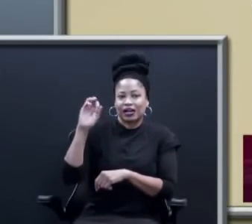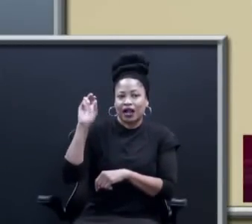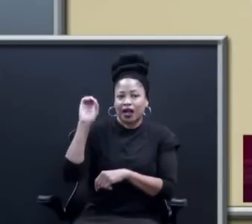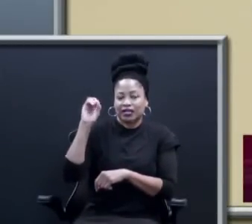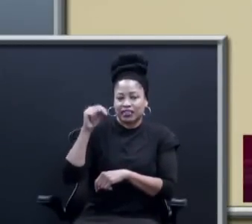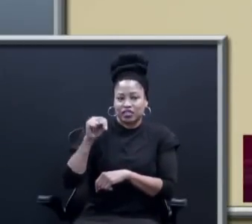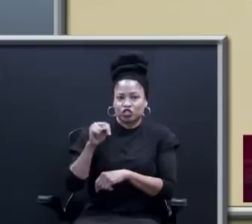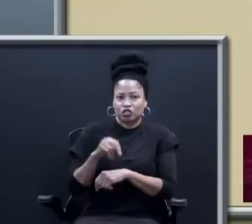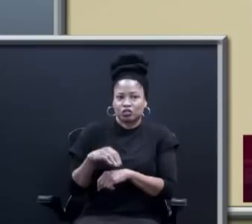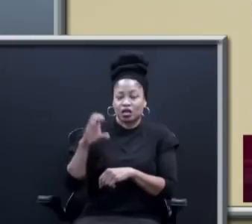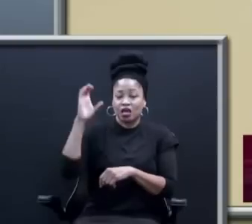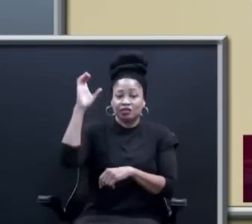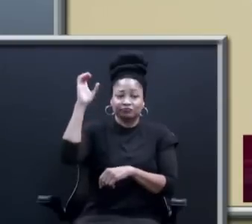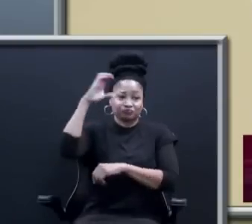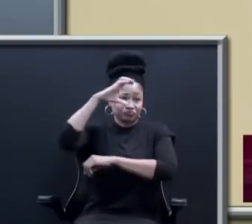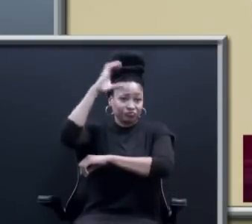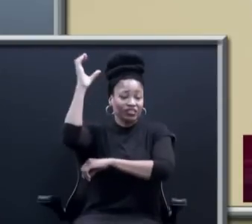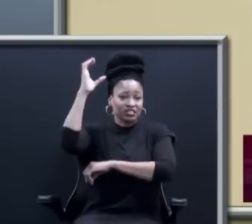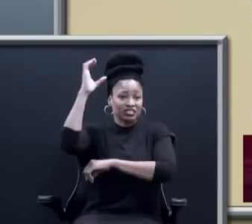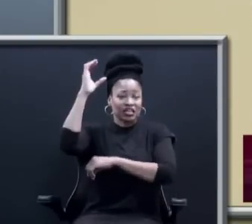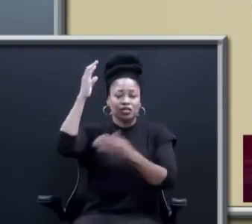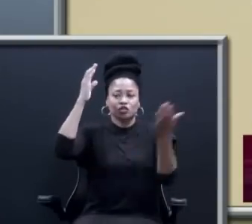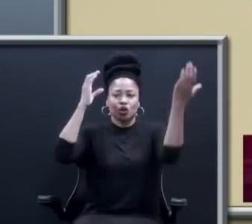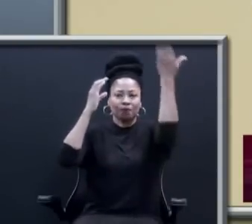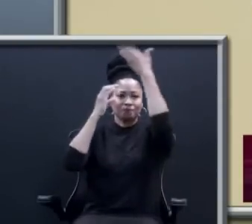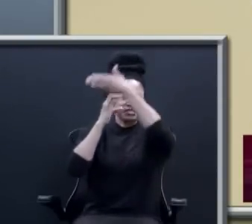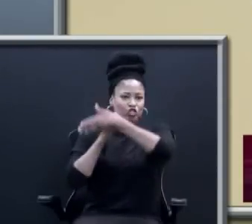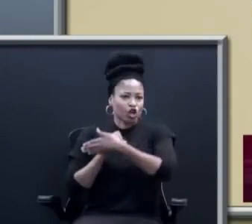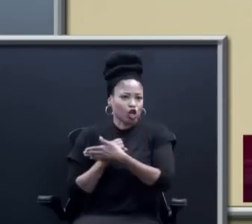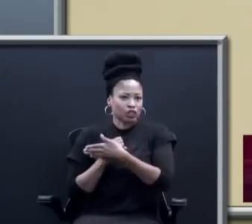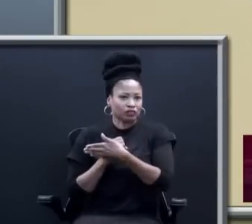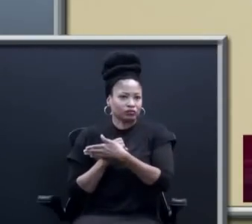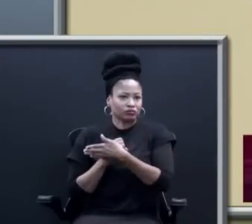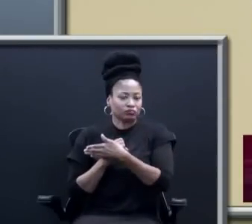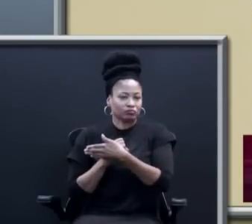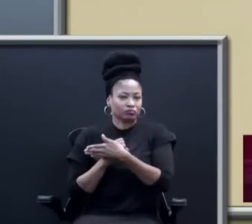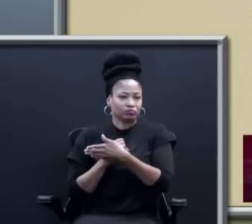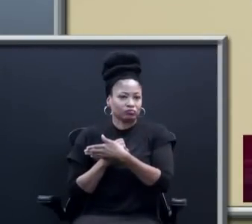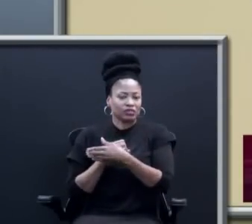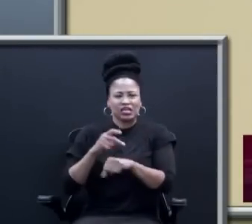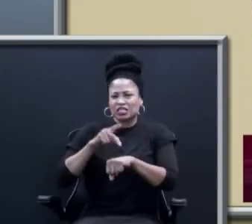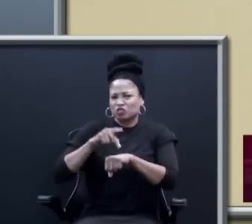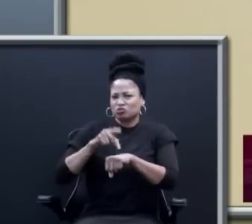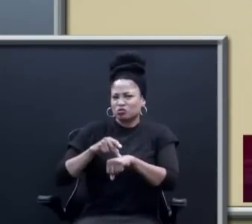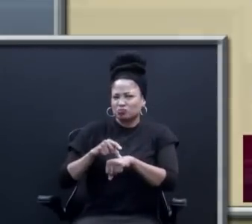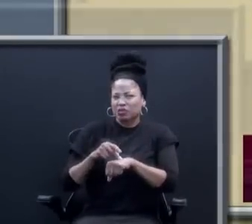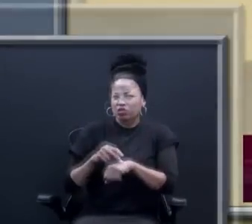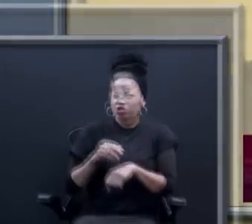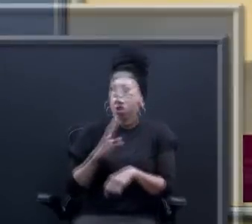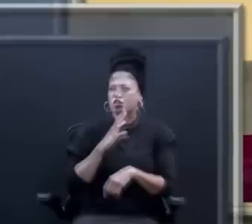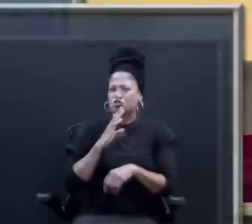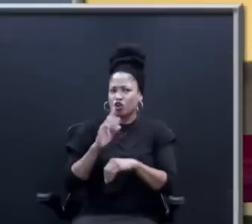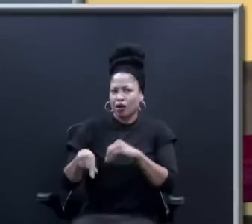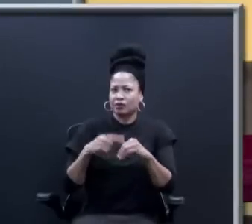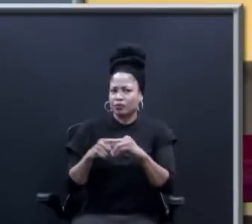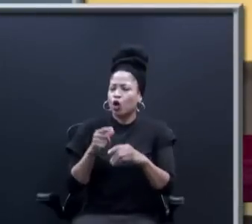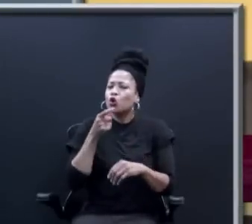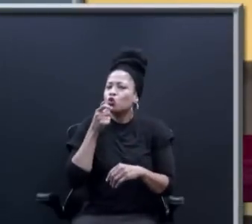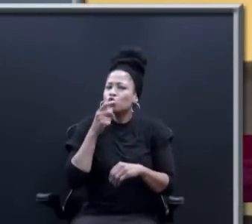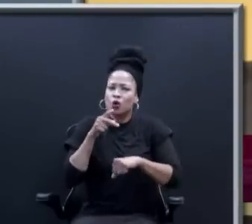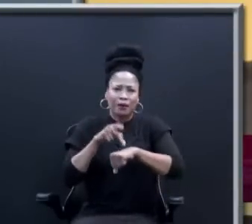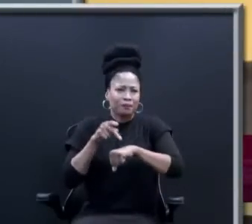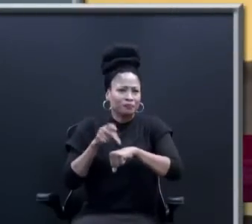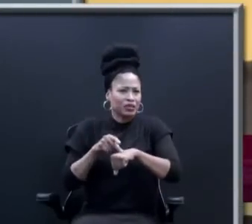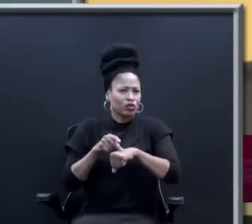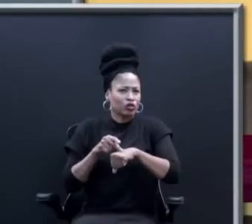light, and the stars shall fall from heaven. Now, isn't this what Peter was talking about? Yes. But who did he get it from? He got it from the prophet